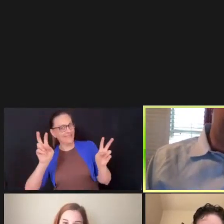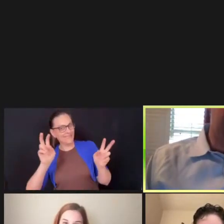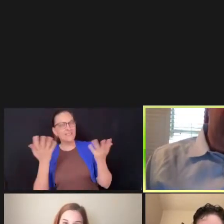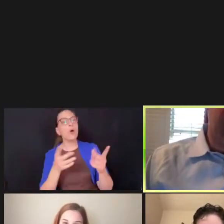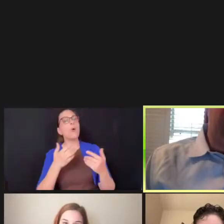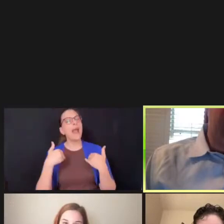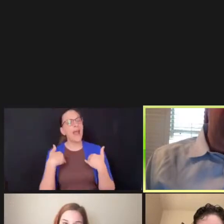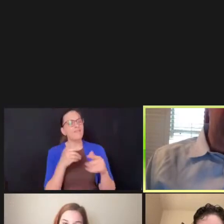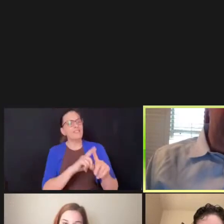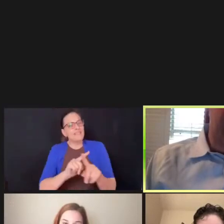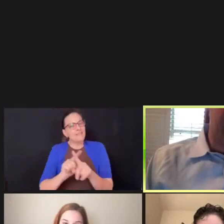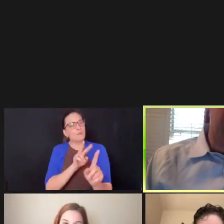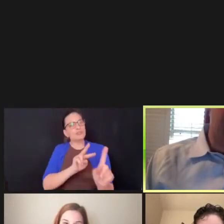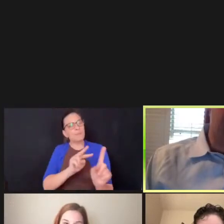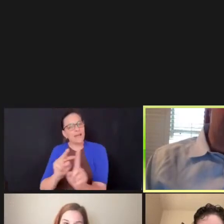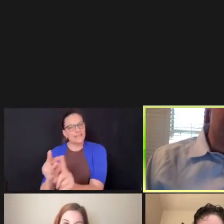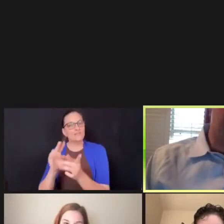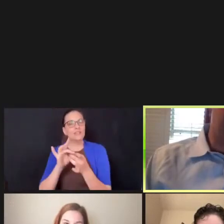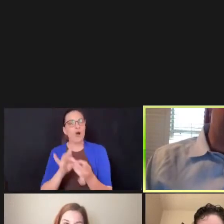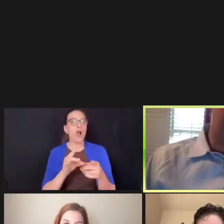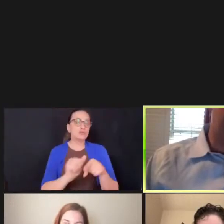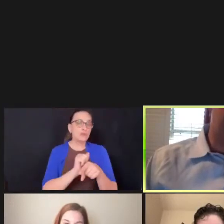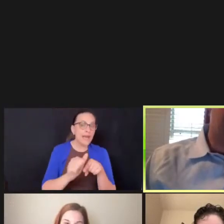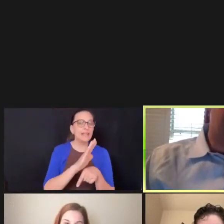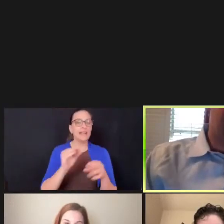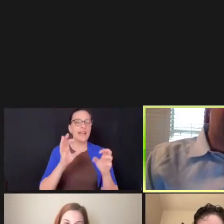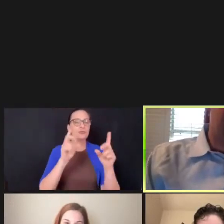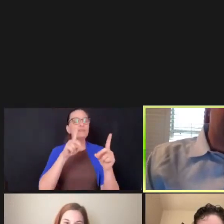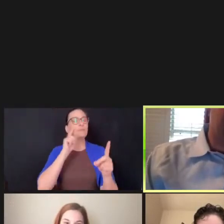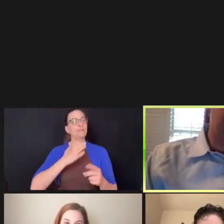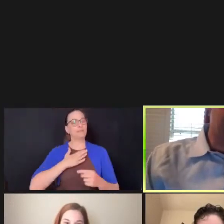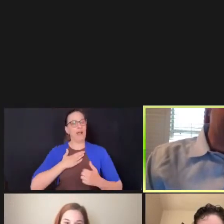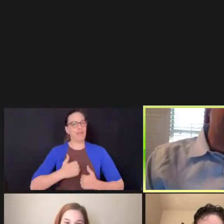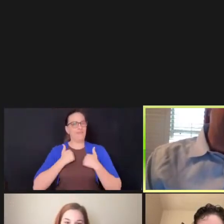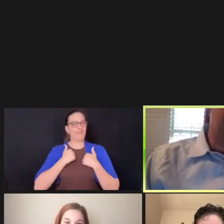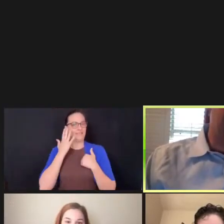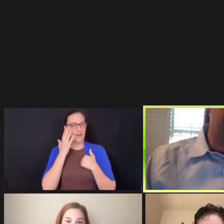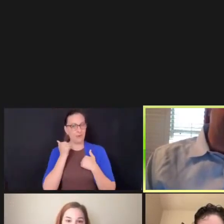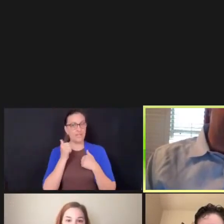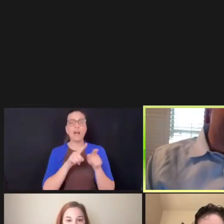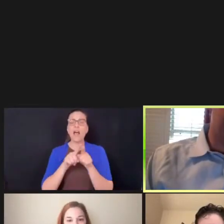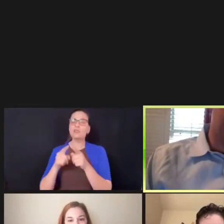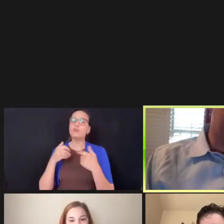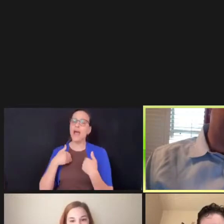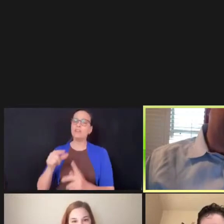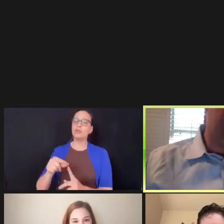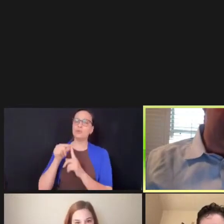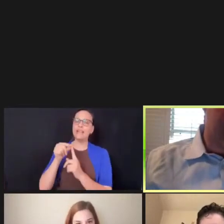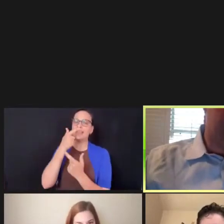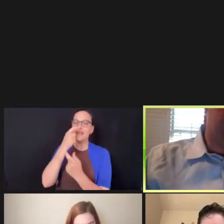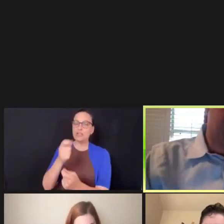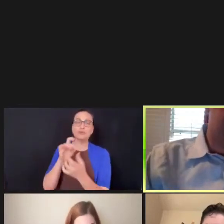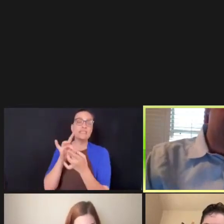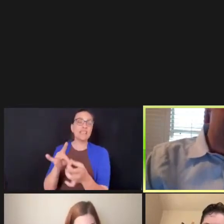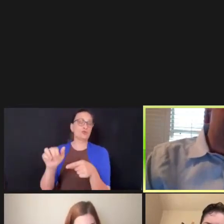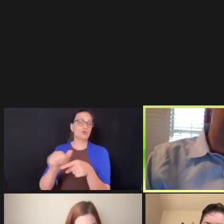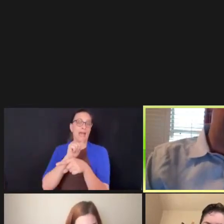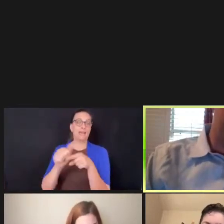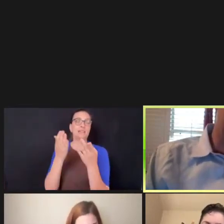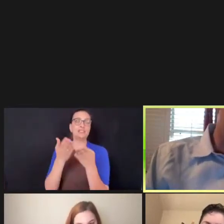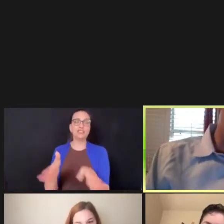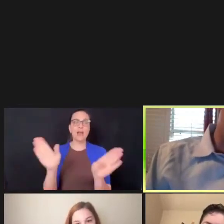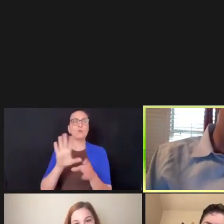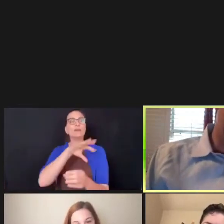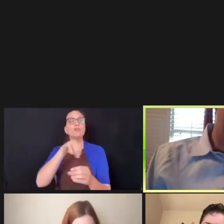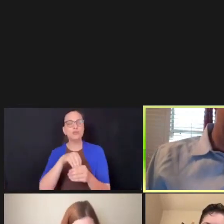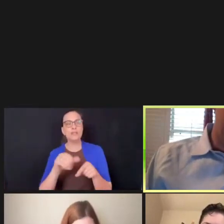my lived experiences. I also have a unique interest in kind of training in general, including training with individuals with